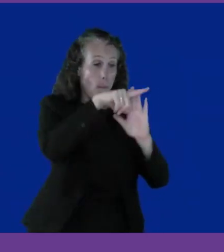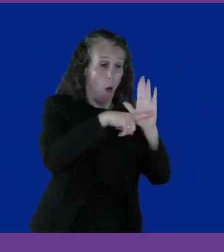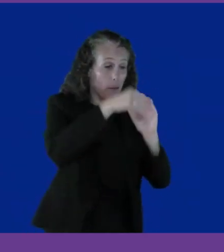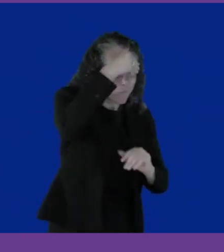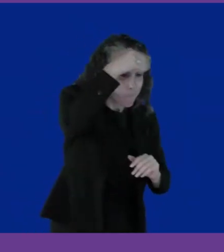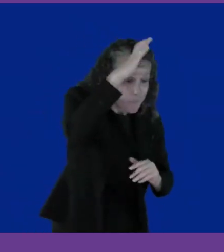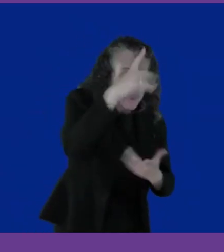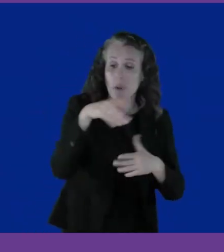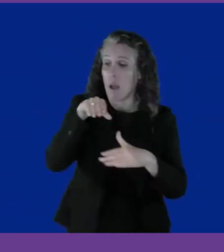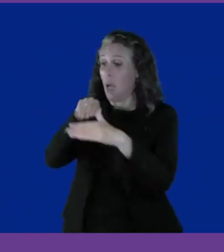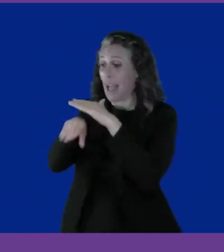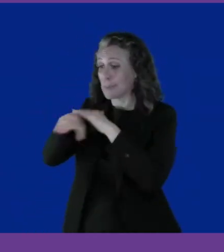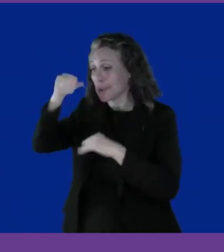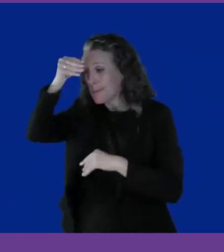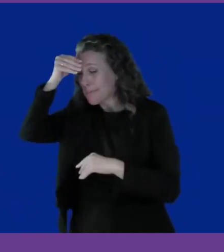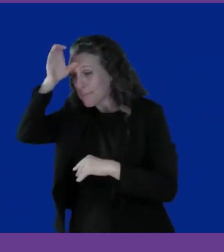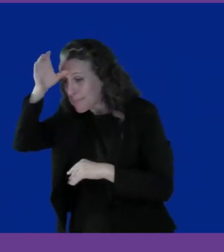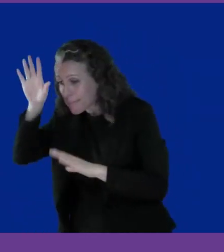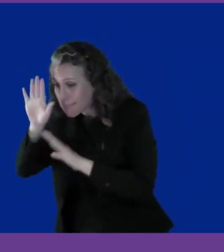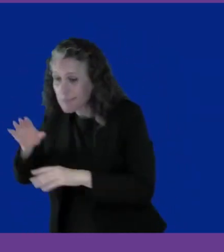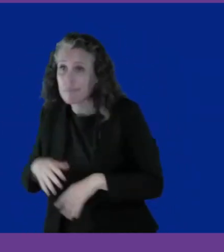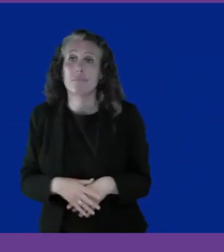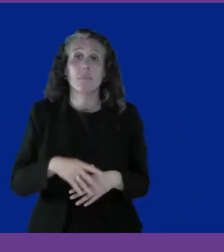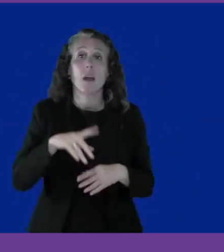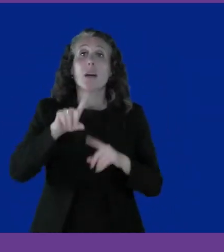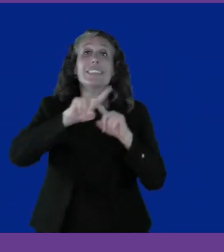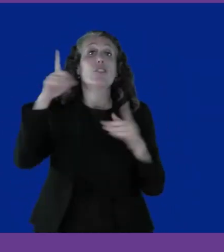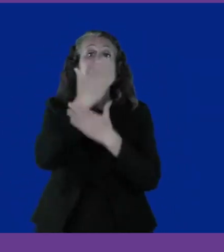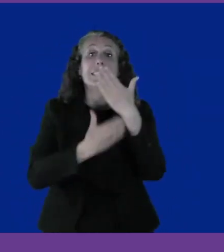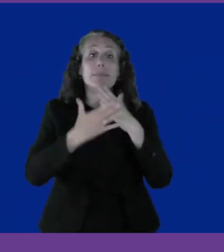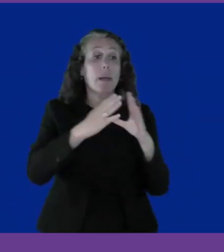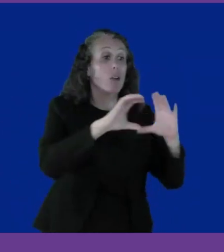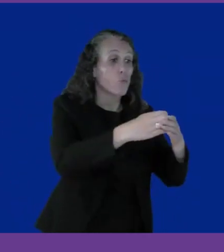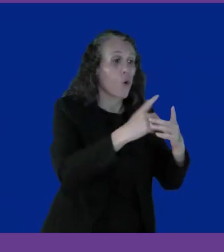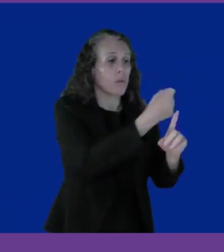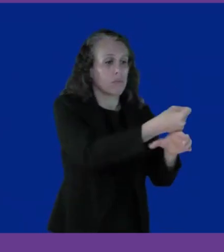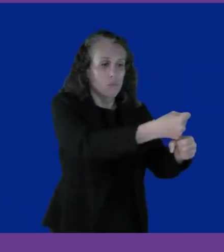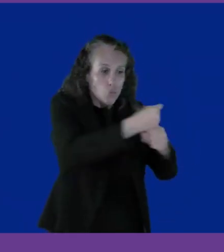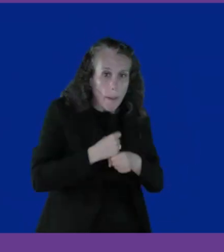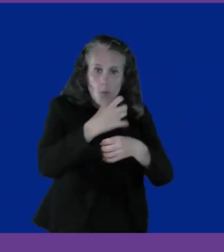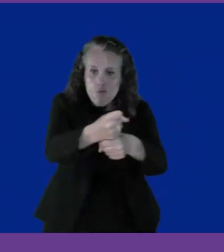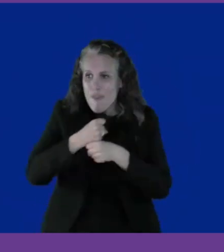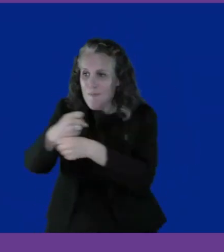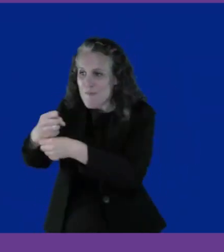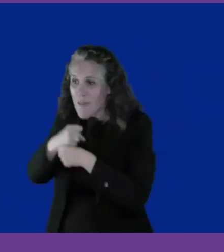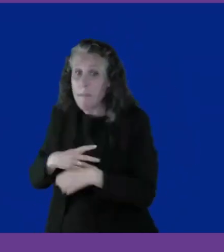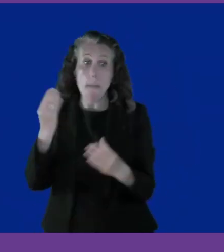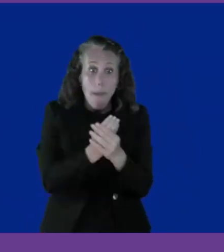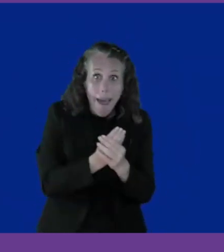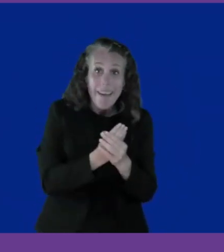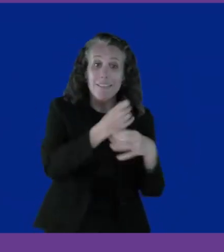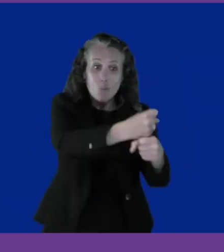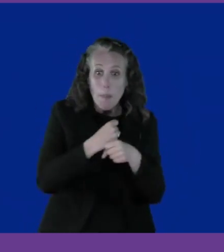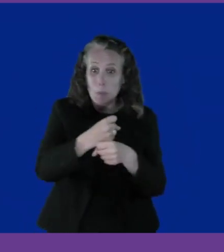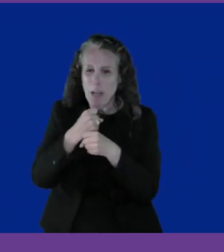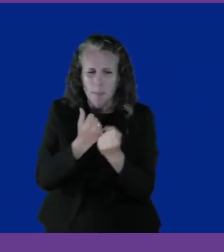on accessibility, representatives from disability community, representatives from banks, and really